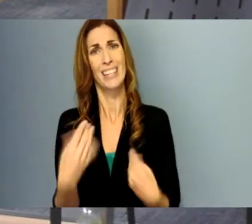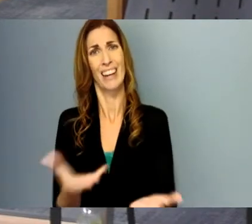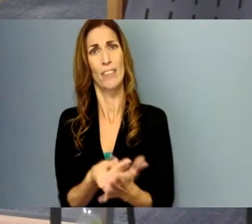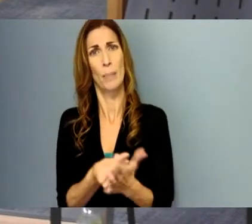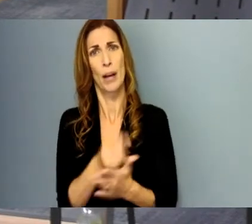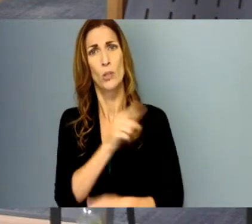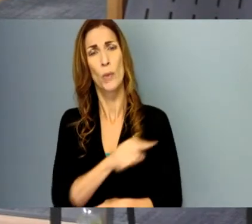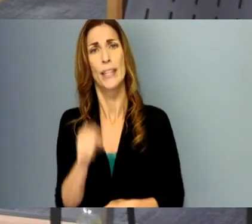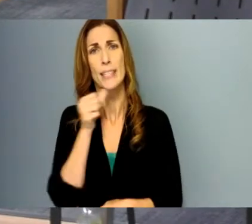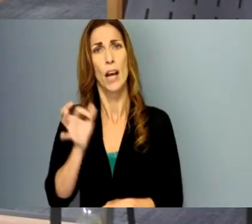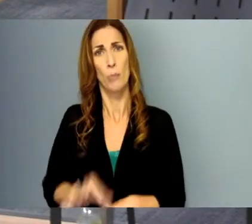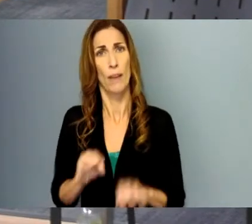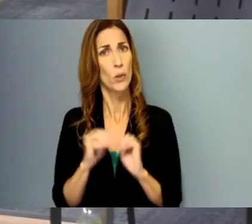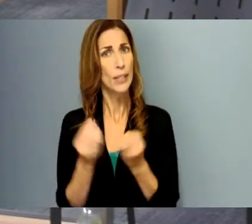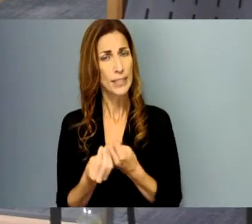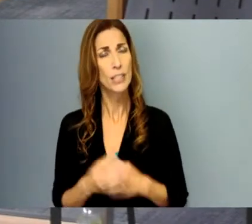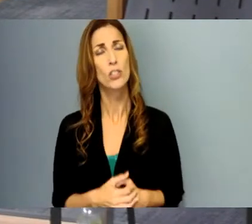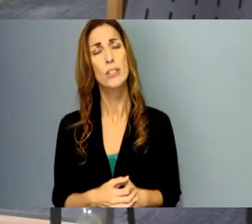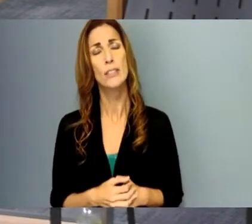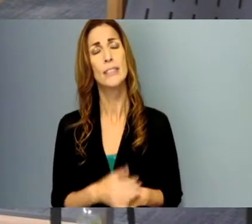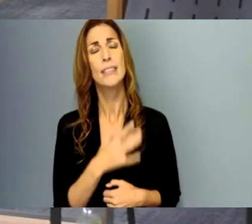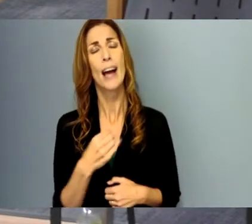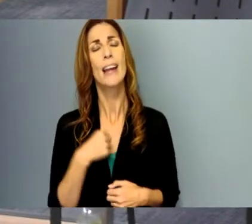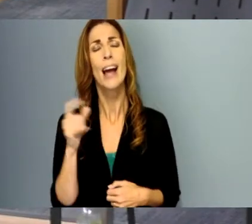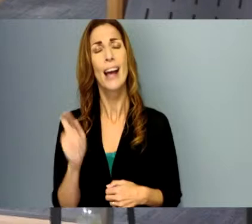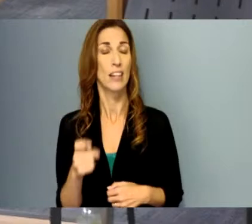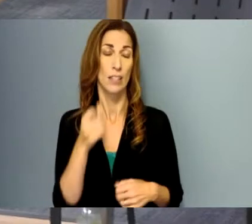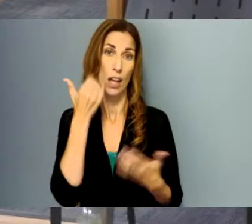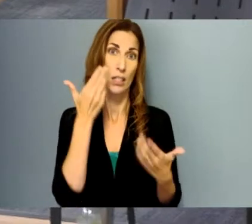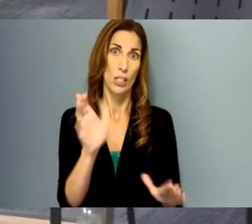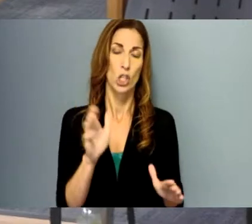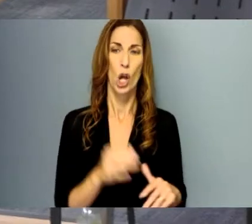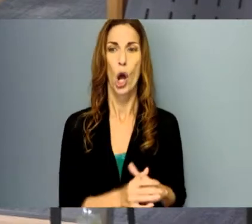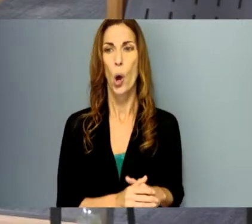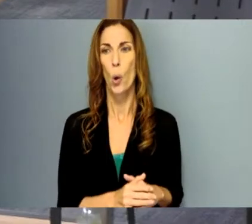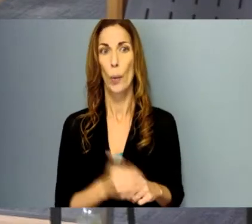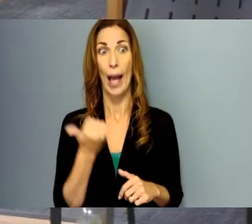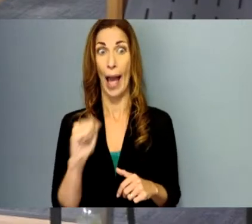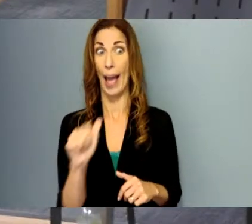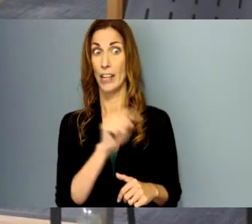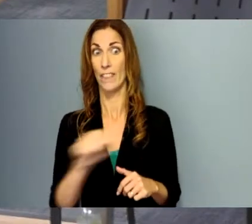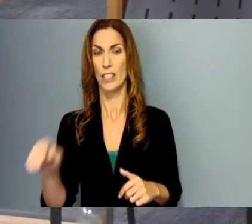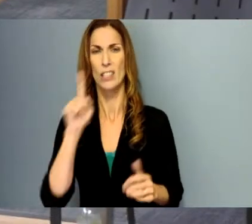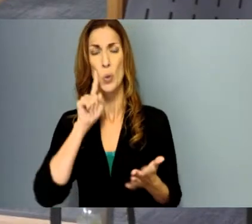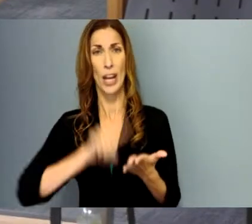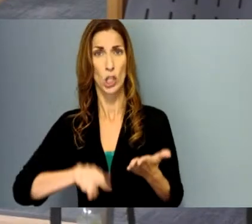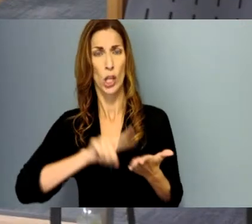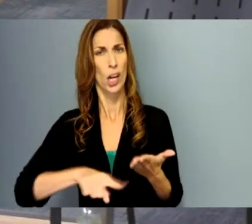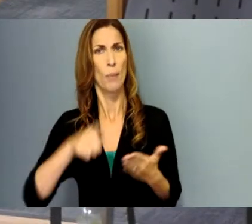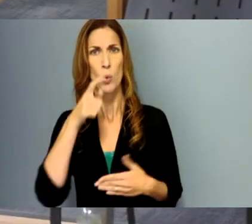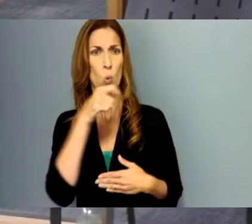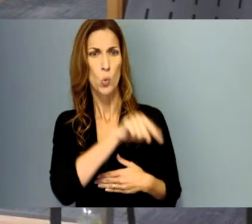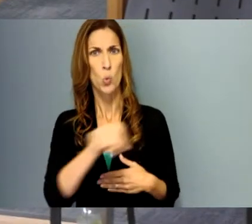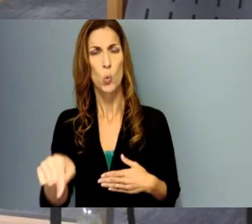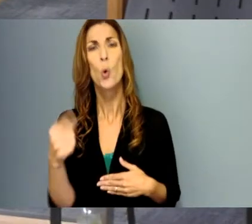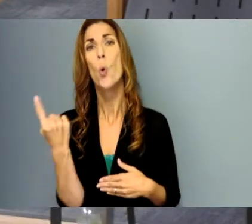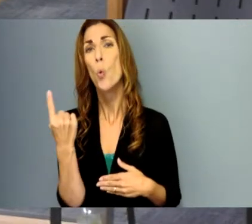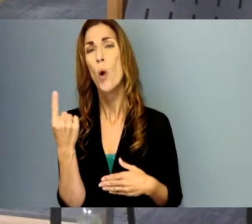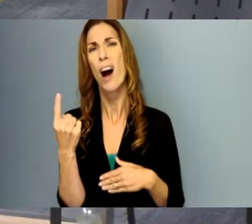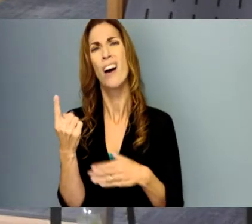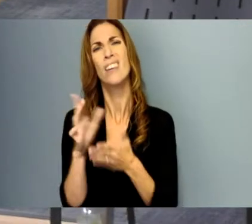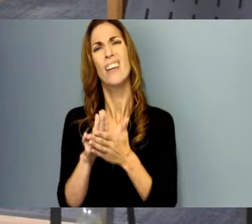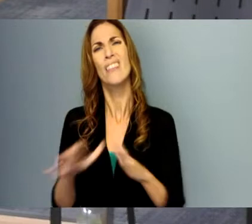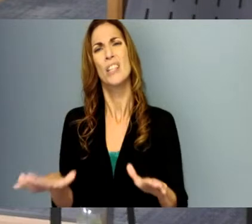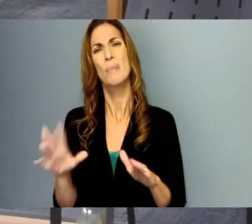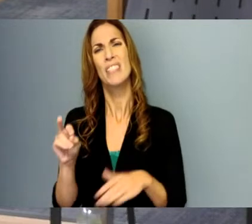these nonprofits? And I didn't know any of these, so I had to look them up. And one of them, the Peace Valley